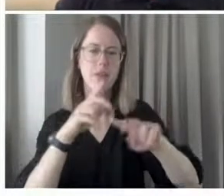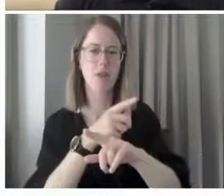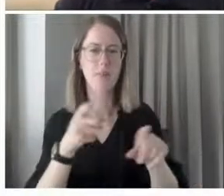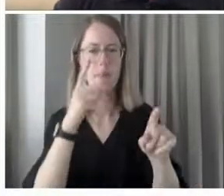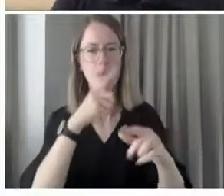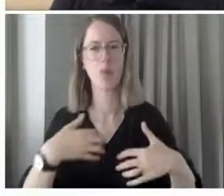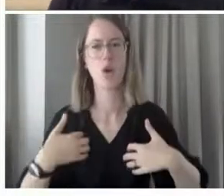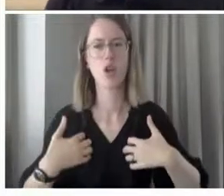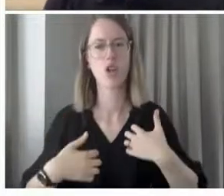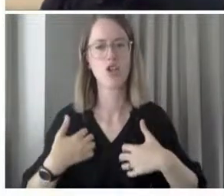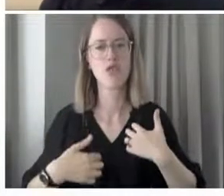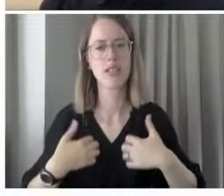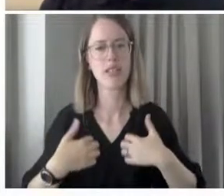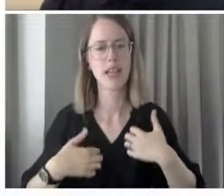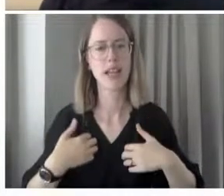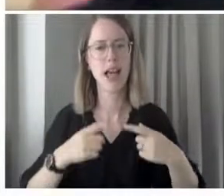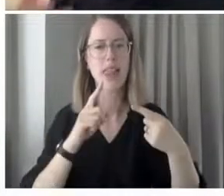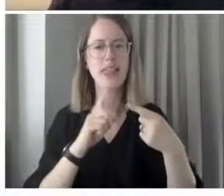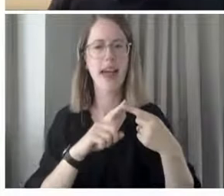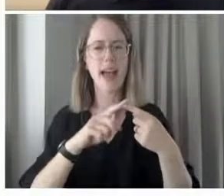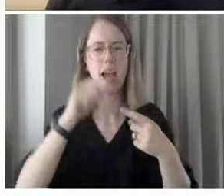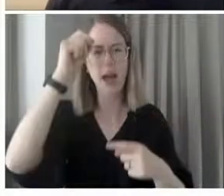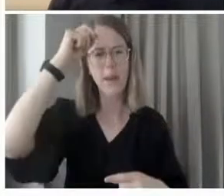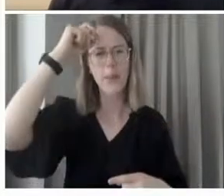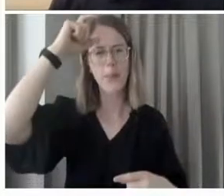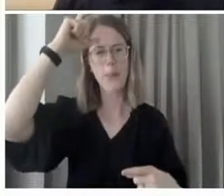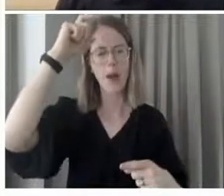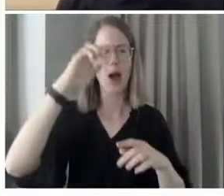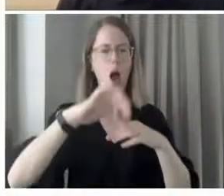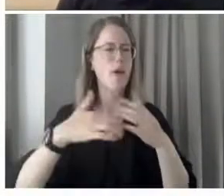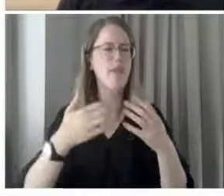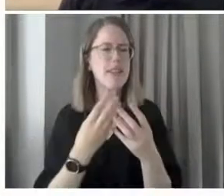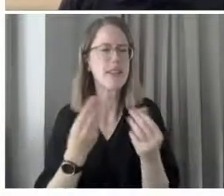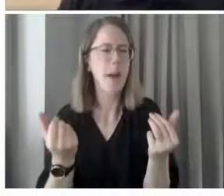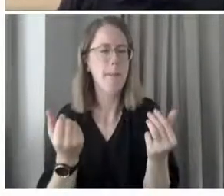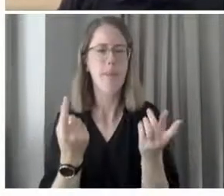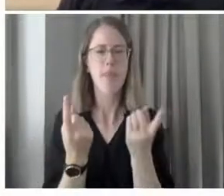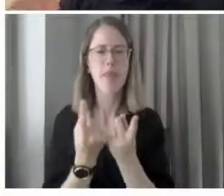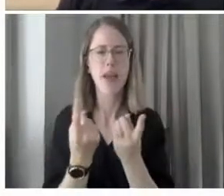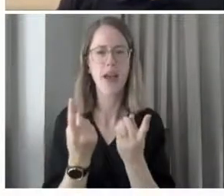because they are usually quite knowledgeable about something. And